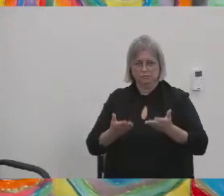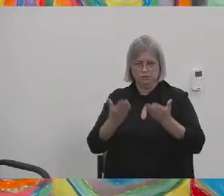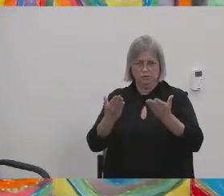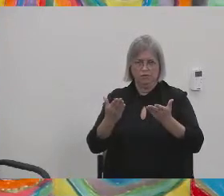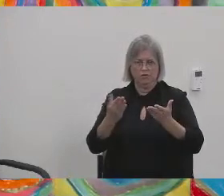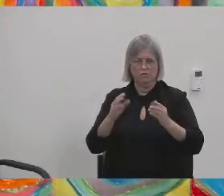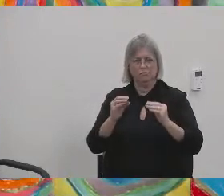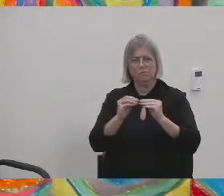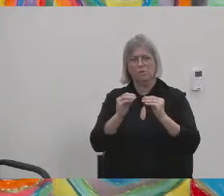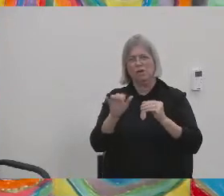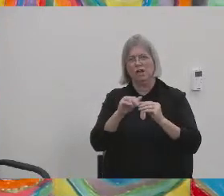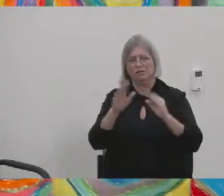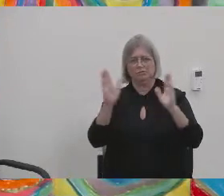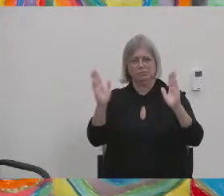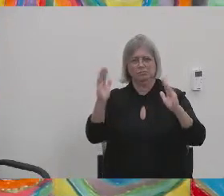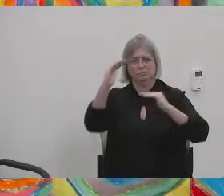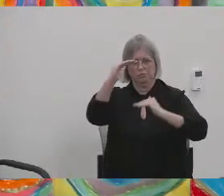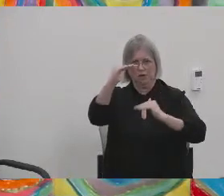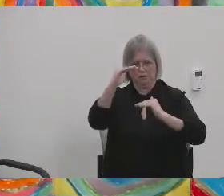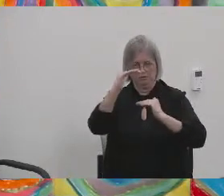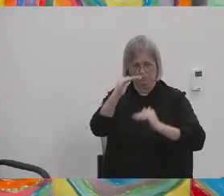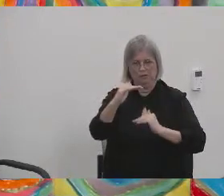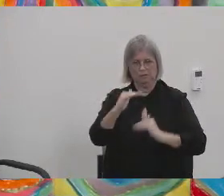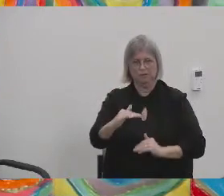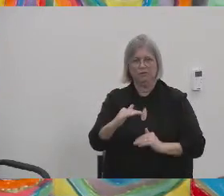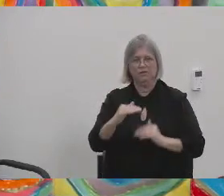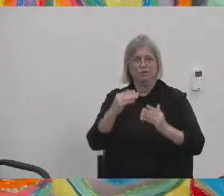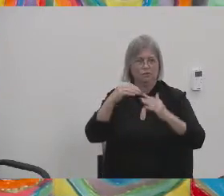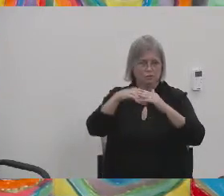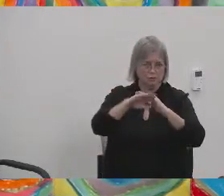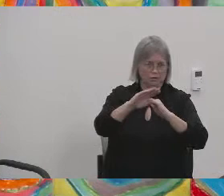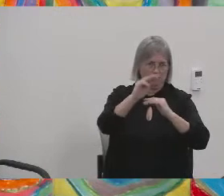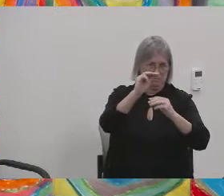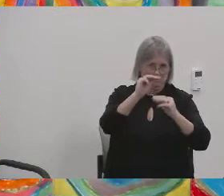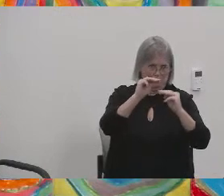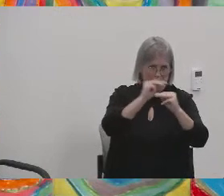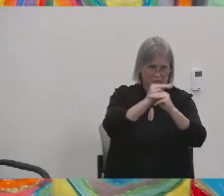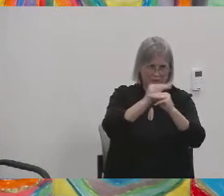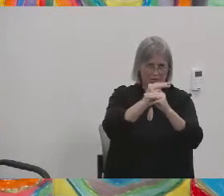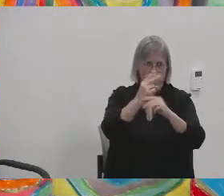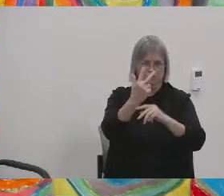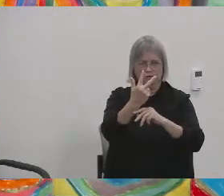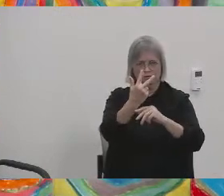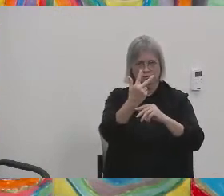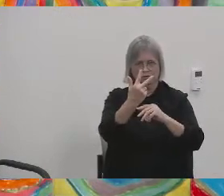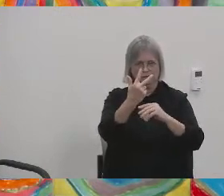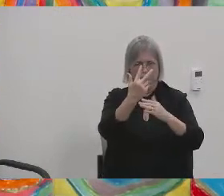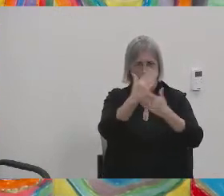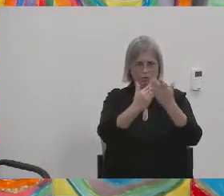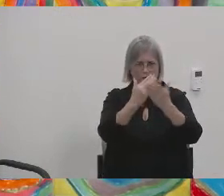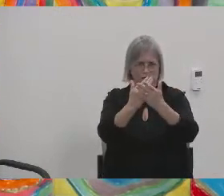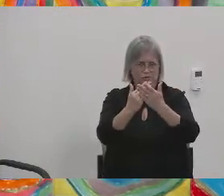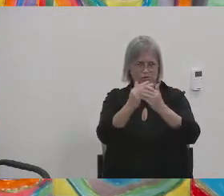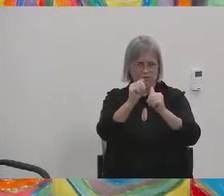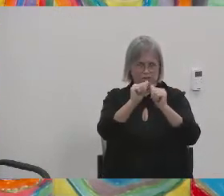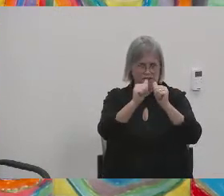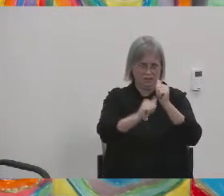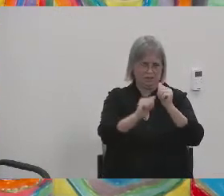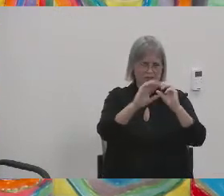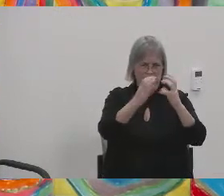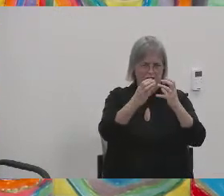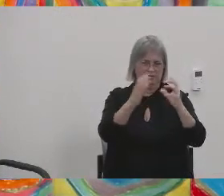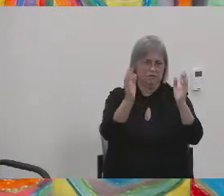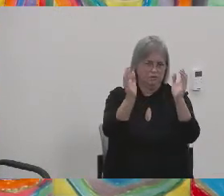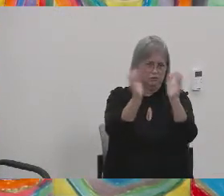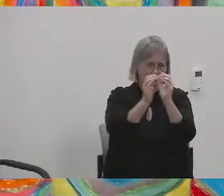of a block. So if you're going into math, there's 3 parts to every class. You have your mini